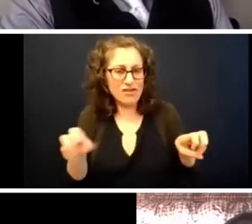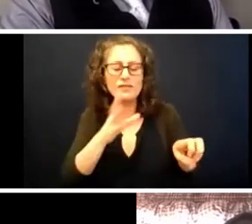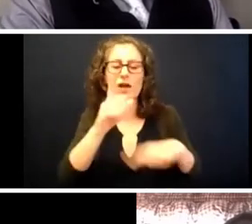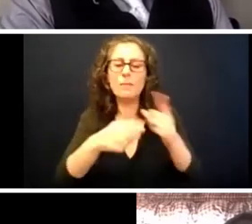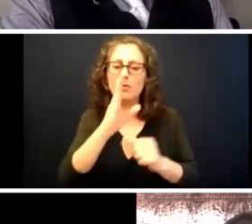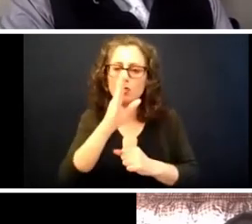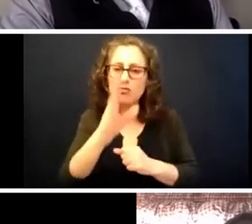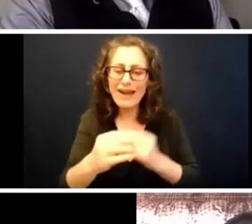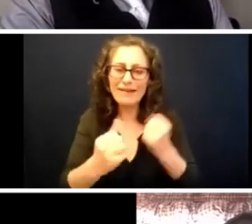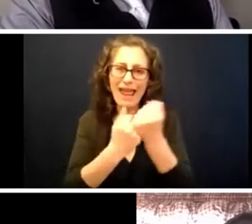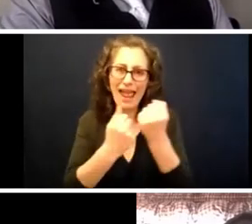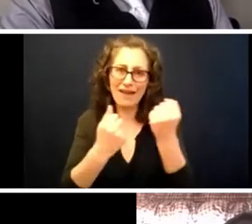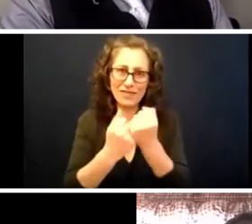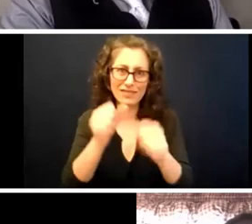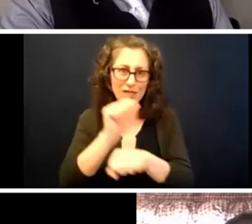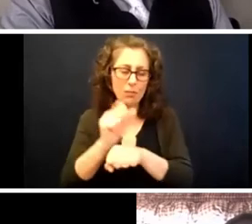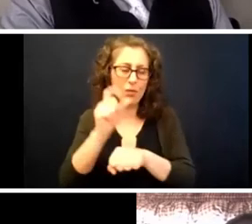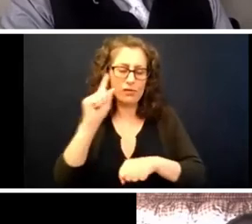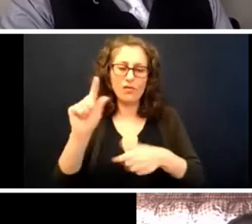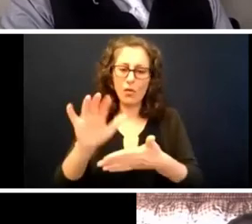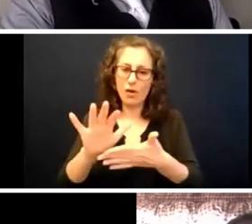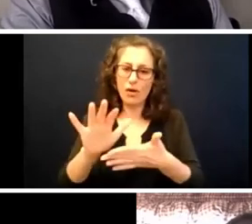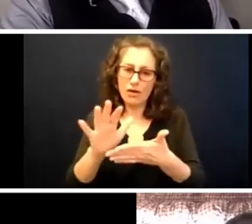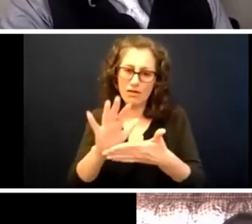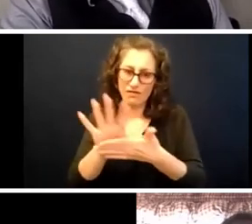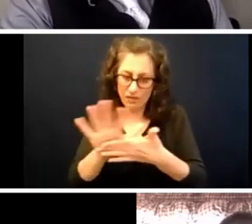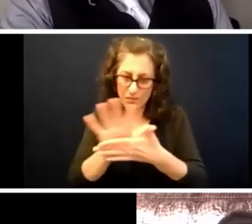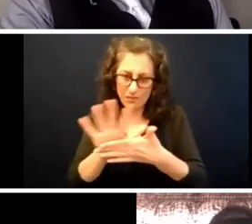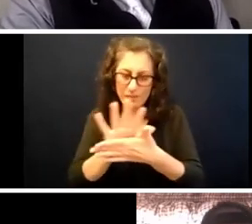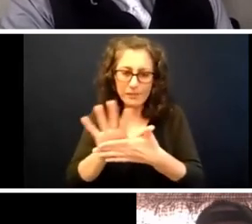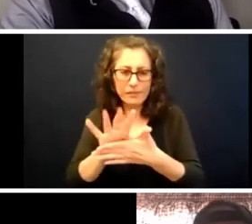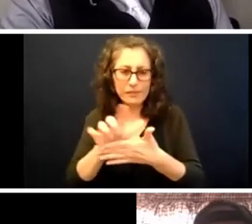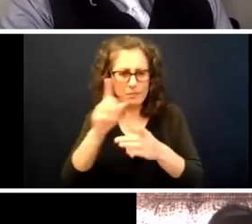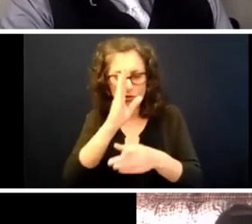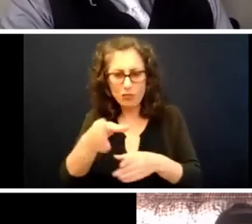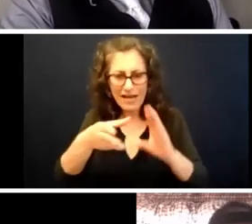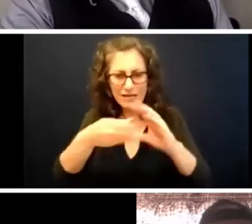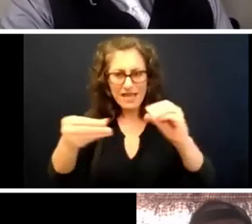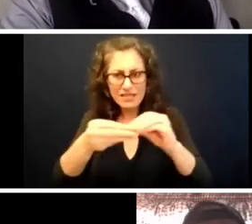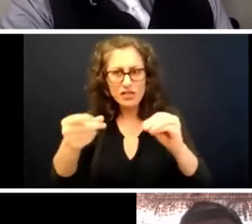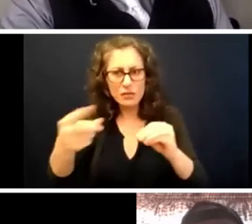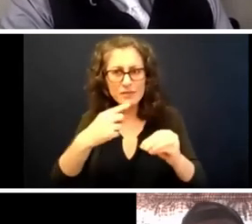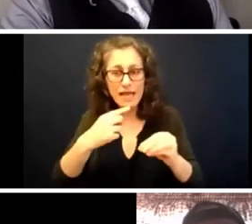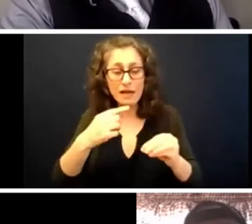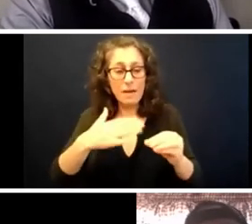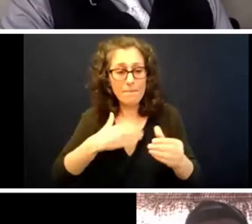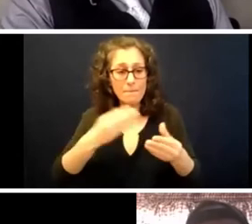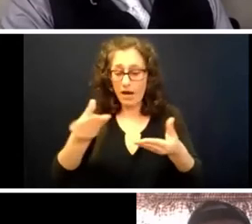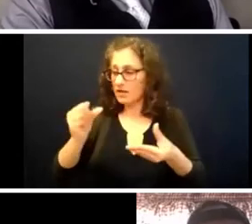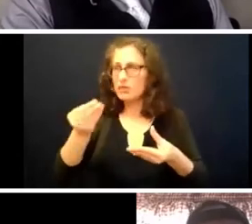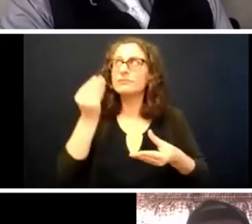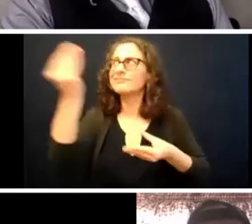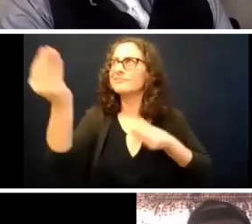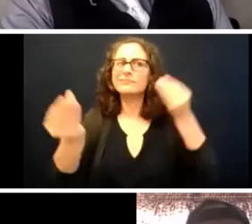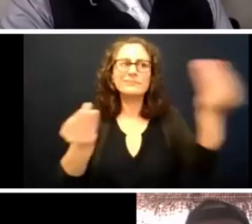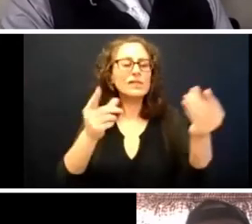advocacy work that film can do, right? The messaging, but you made a point of, you know, let's get these in the hands of mayors and governors.